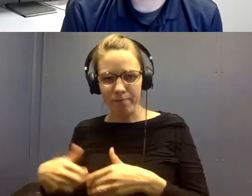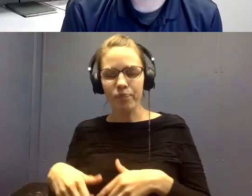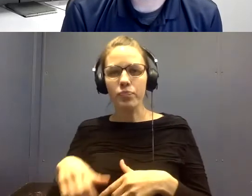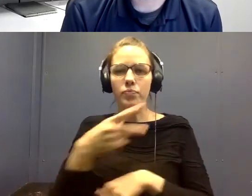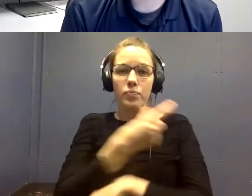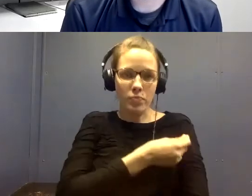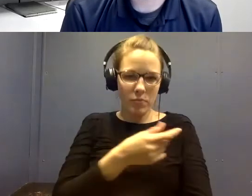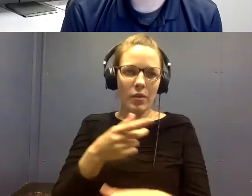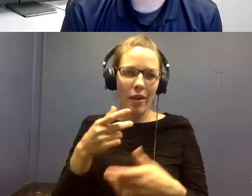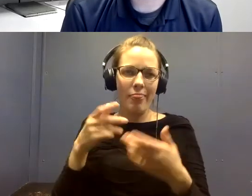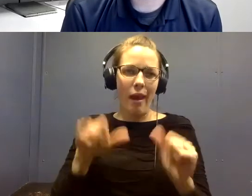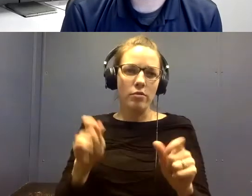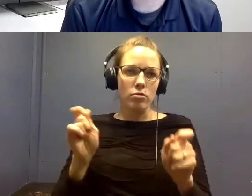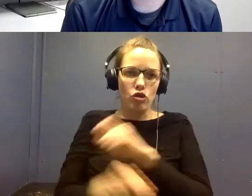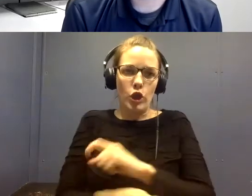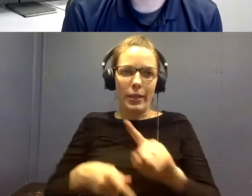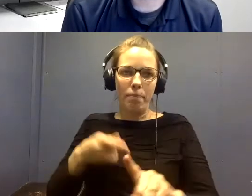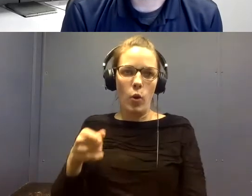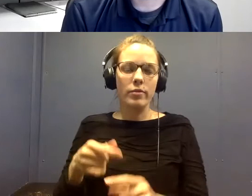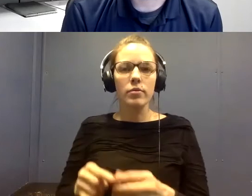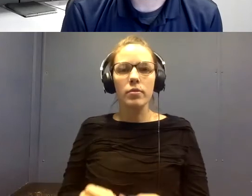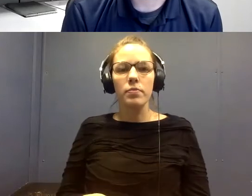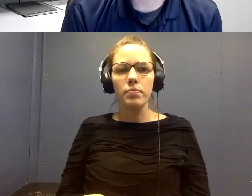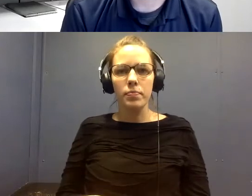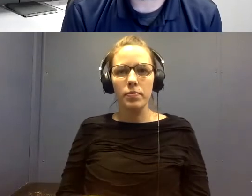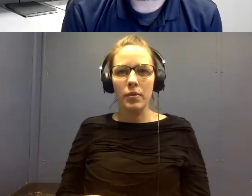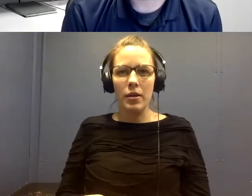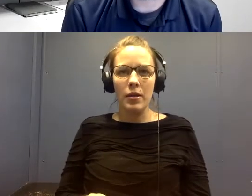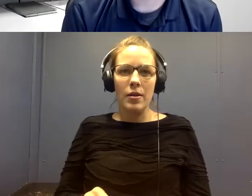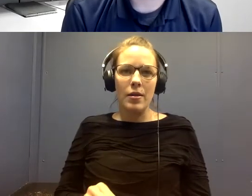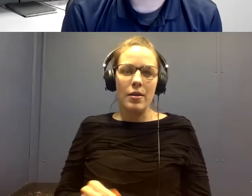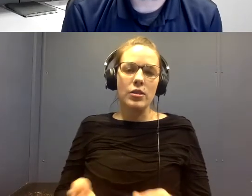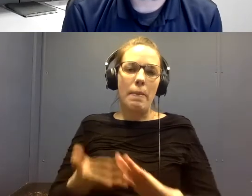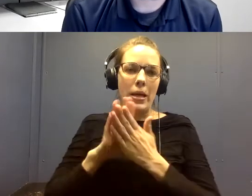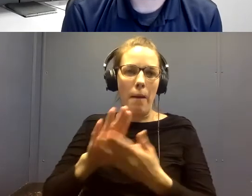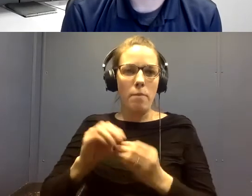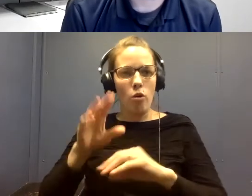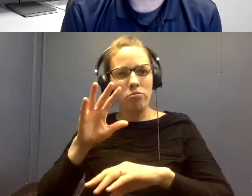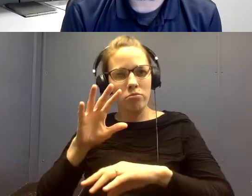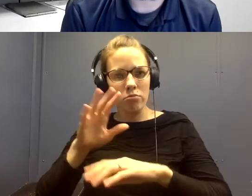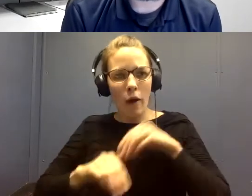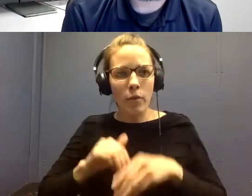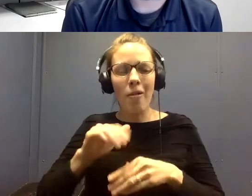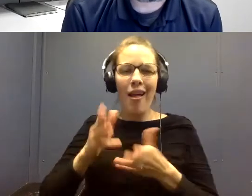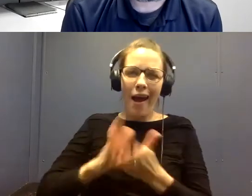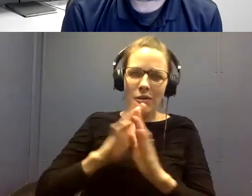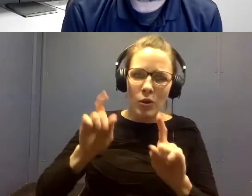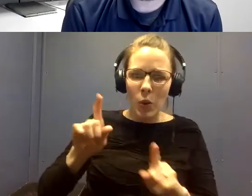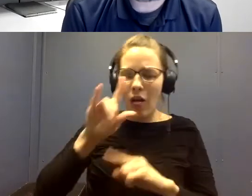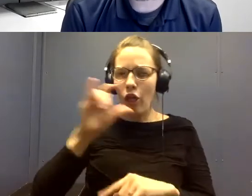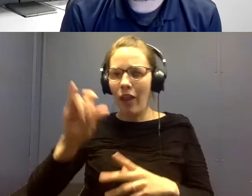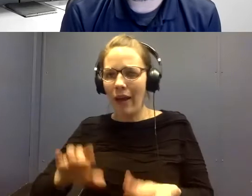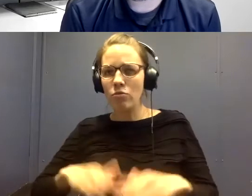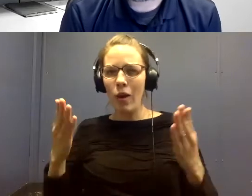vaccine has given us kind of a turning point to become more comfortable in asking questions of what does it look like as we open up. So it's